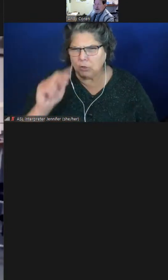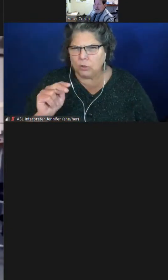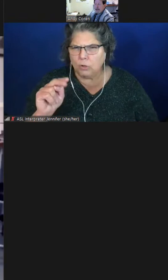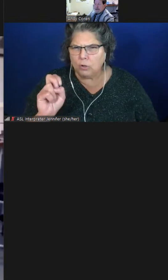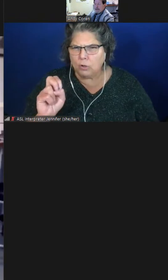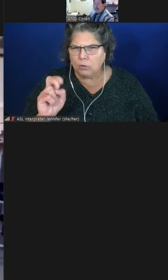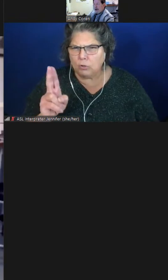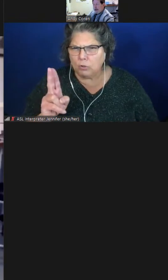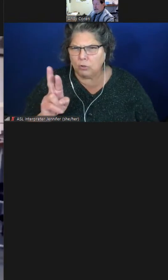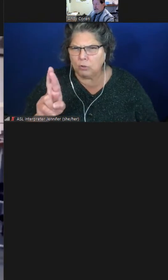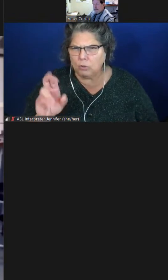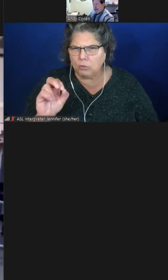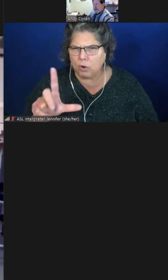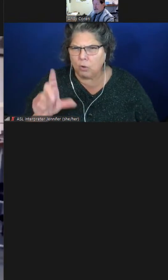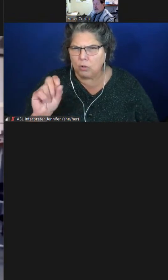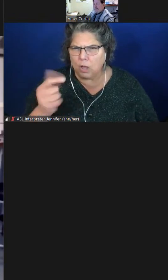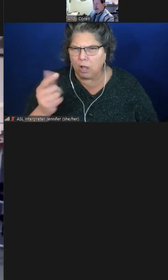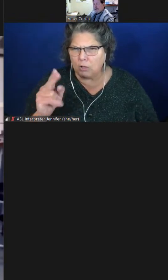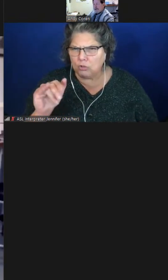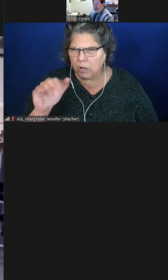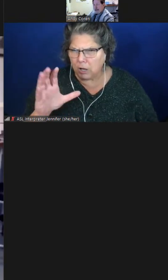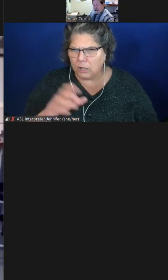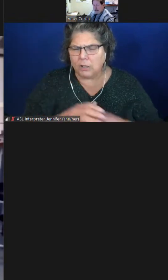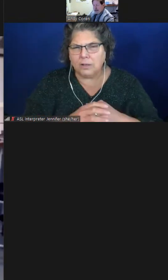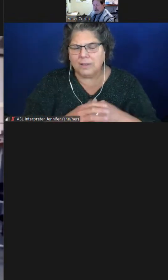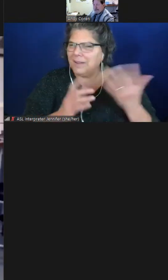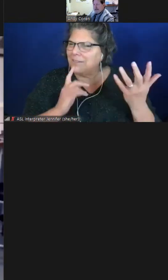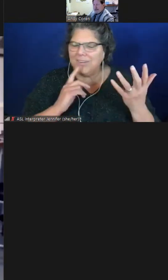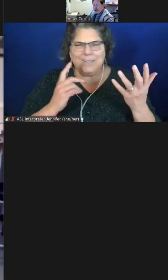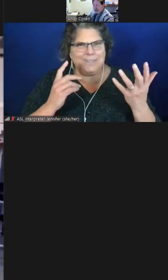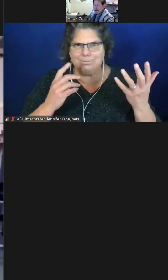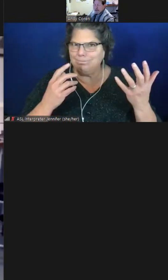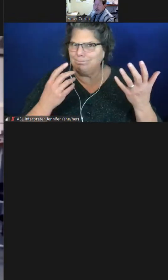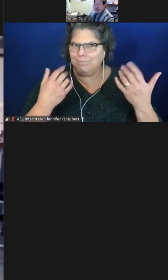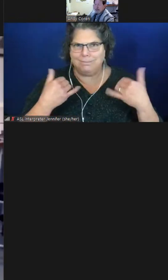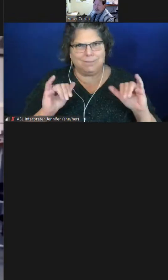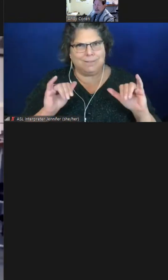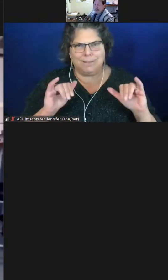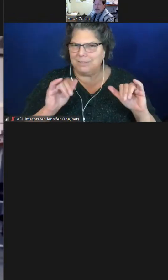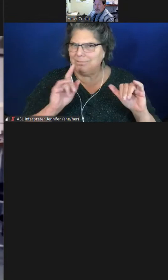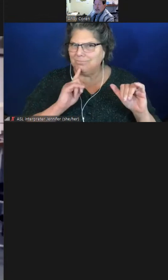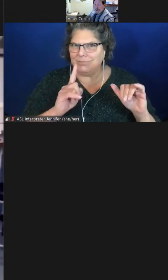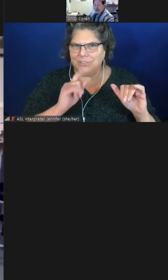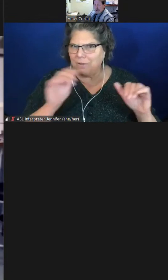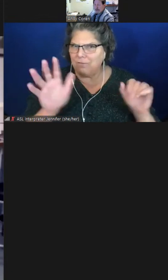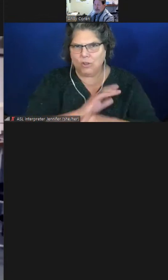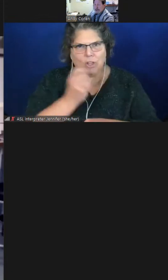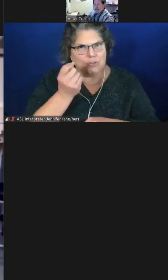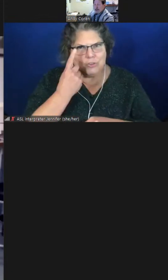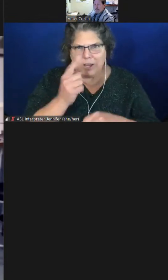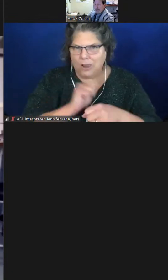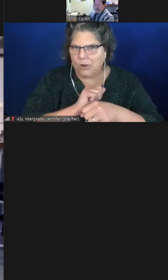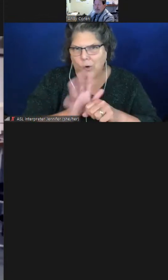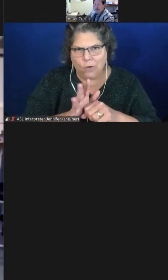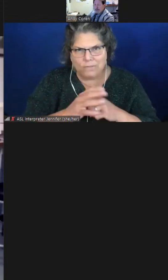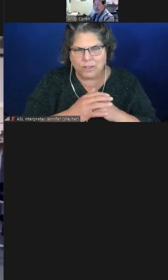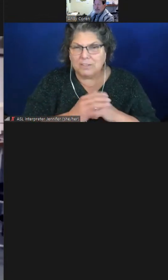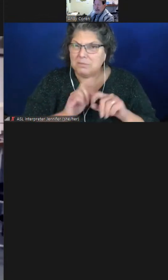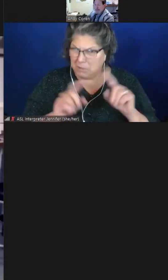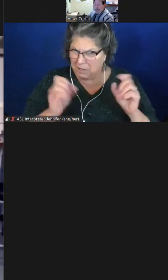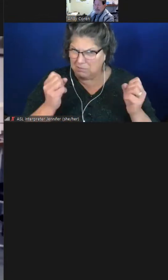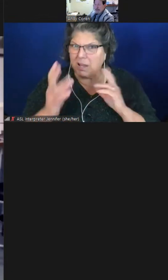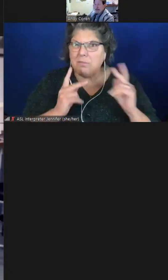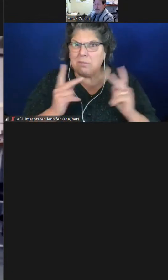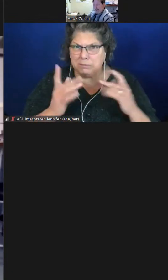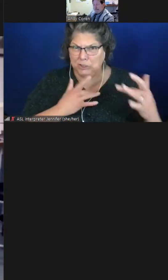just it's in the early stages of understanding this disease. But it is a concern because so many people seem